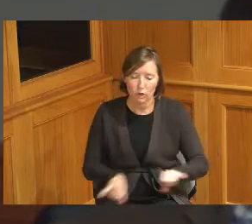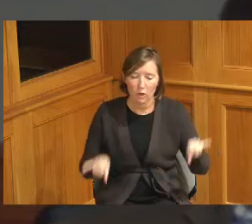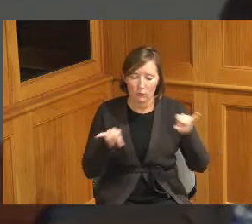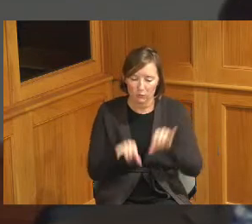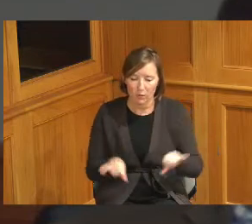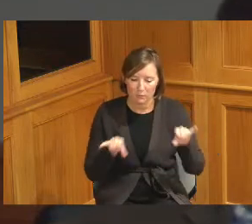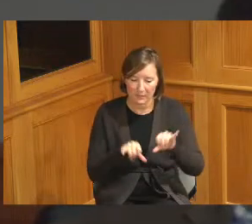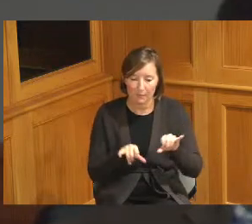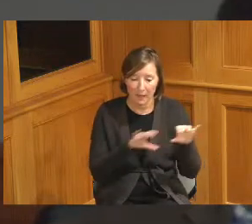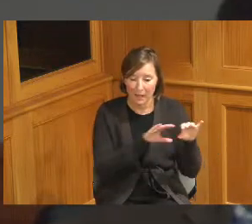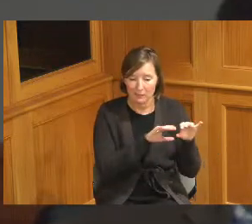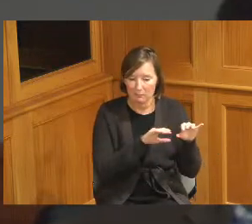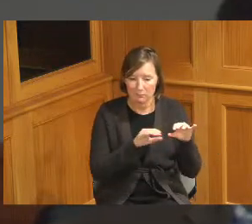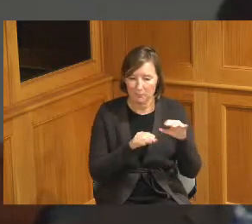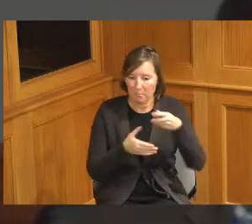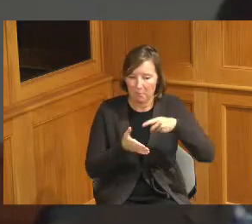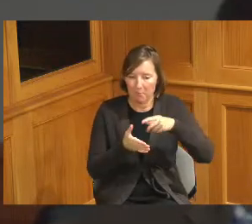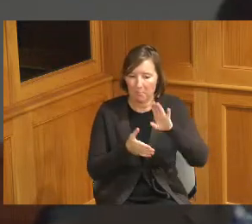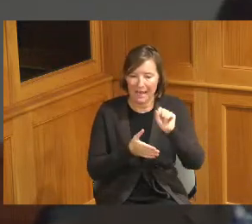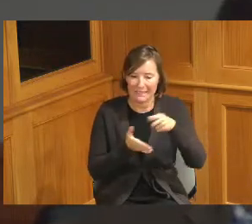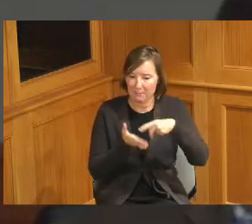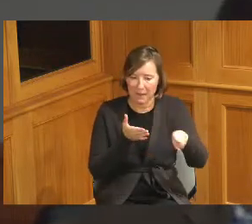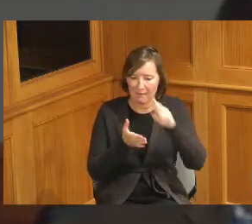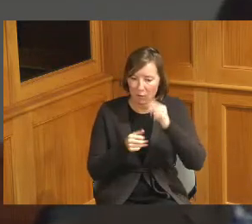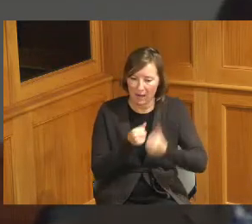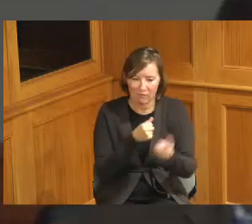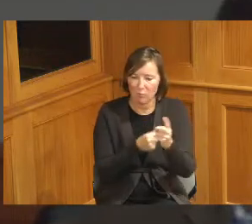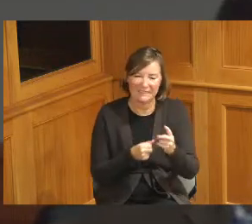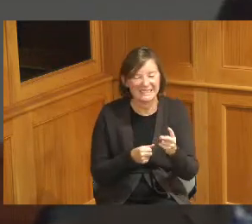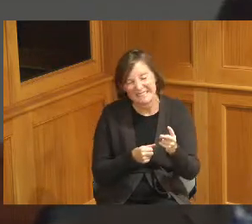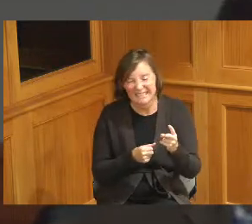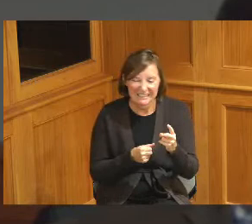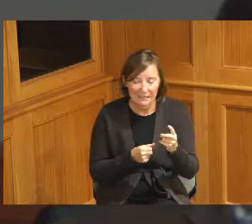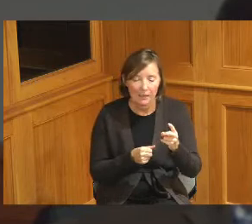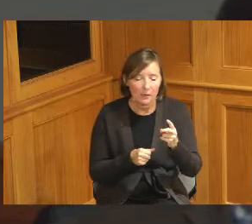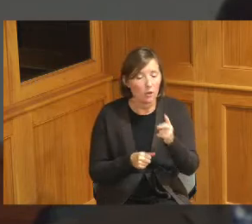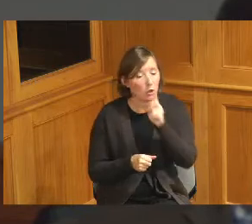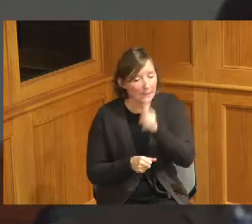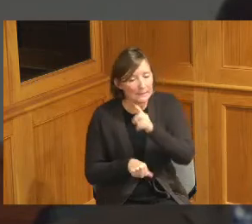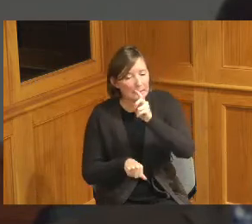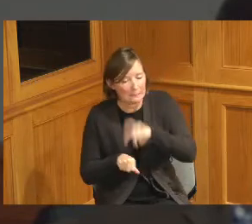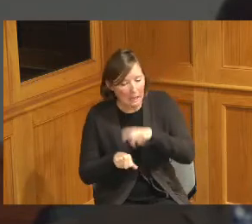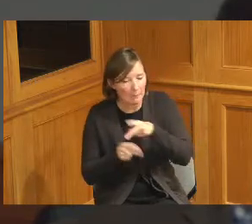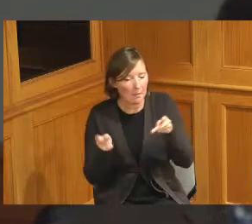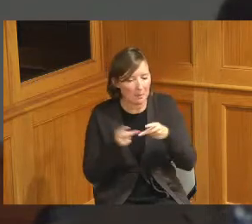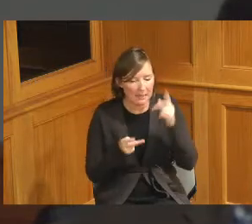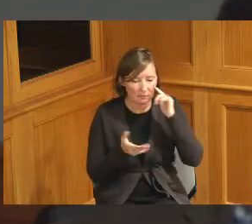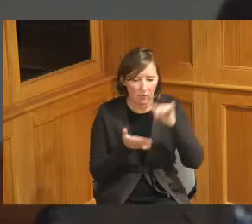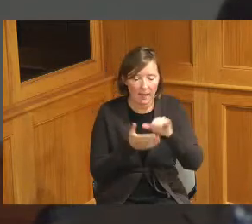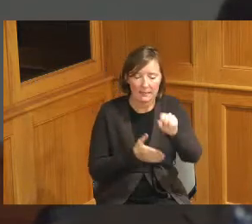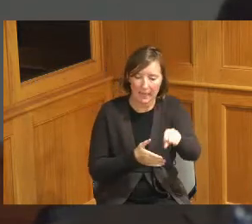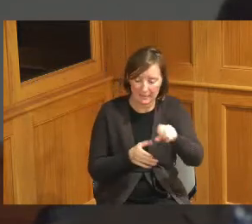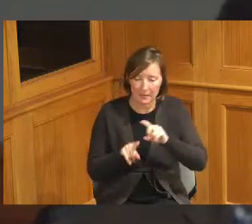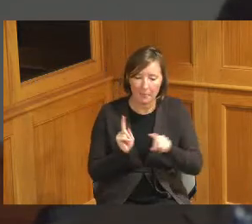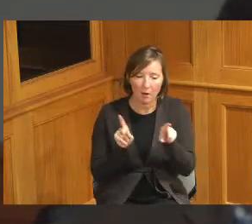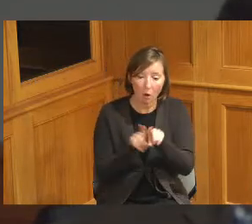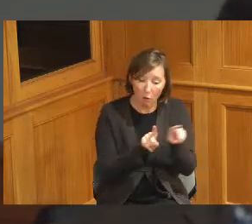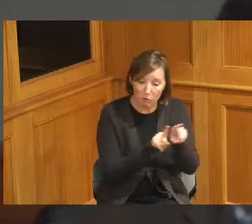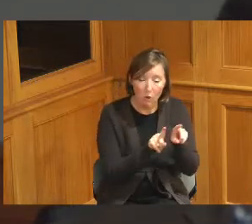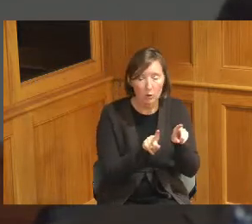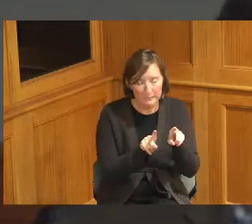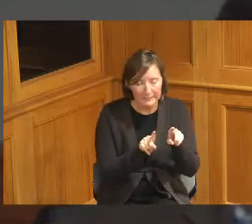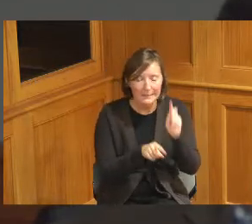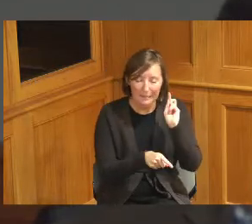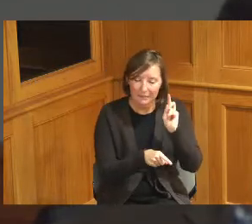the base for everybody, there's a time and a place for that. But there's also a time and a place to recognize that, just as